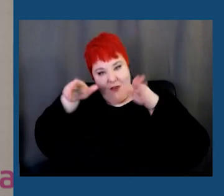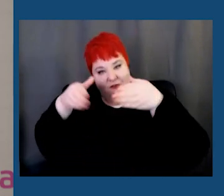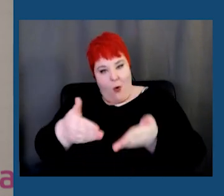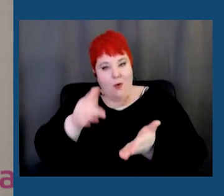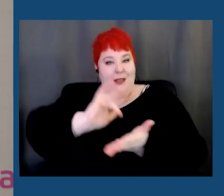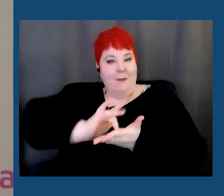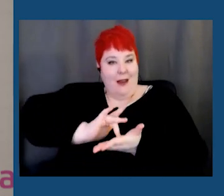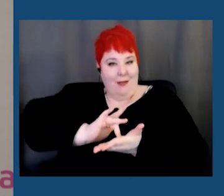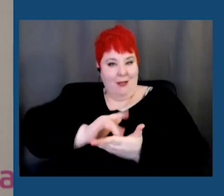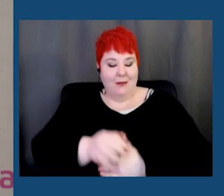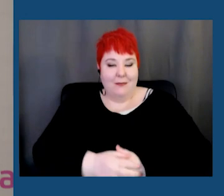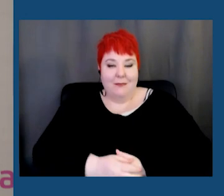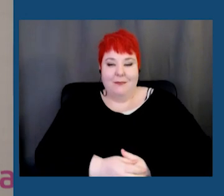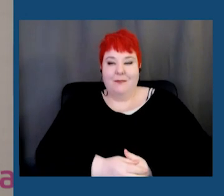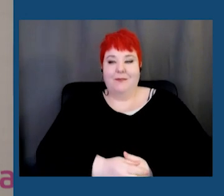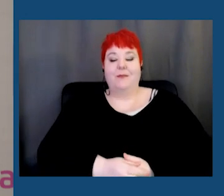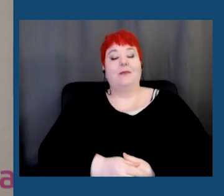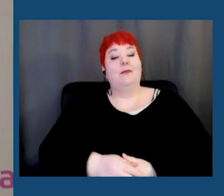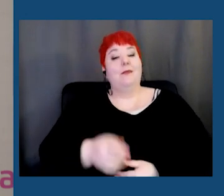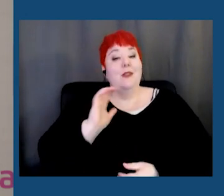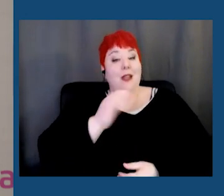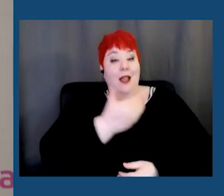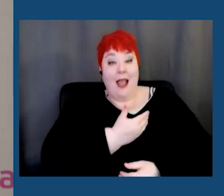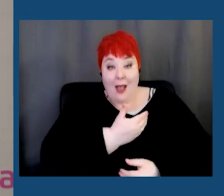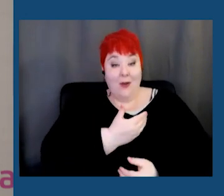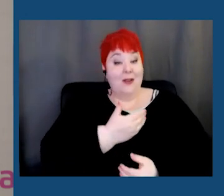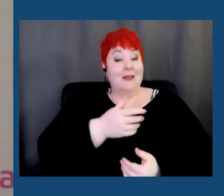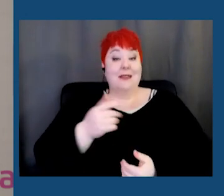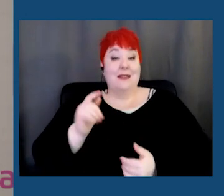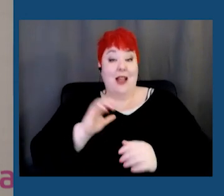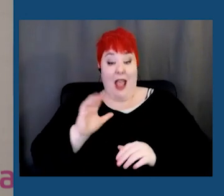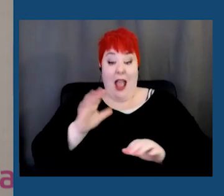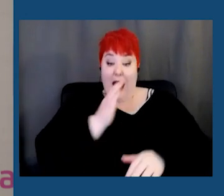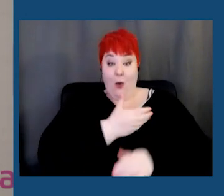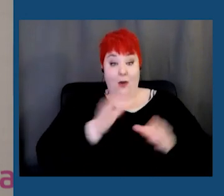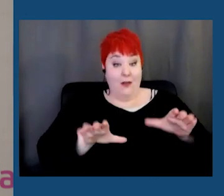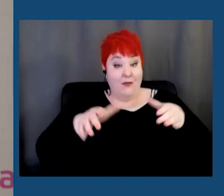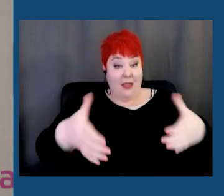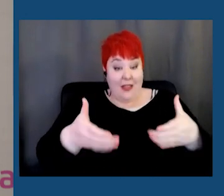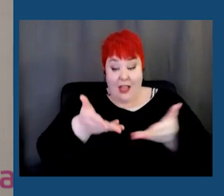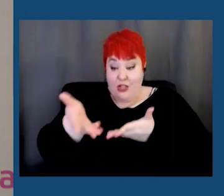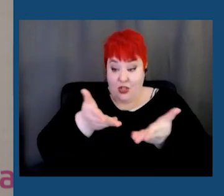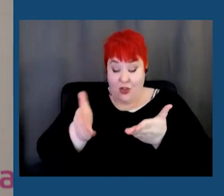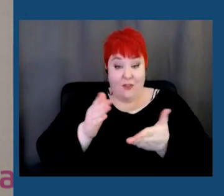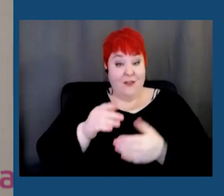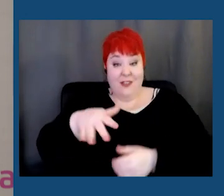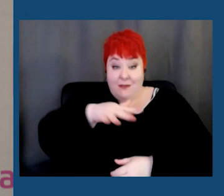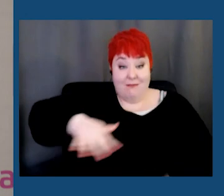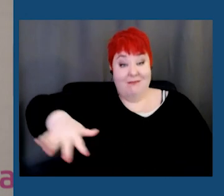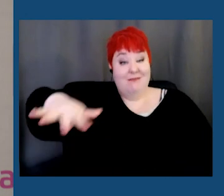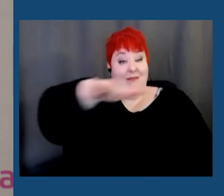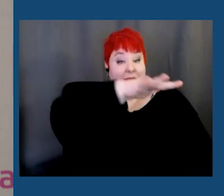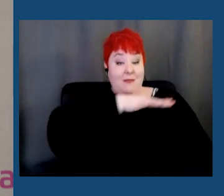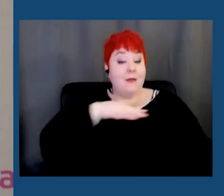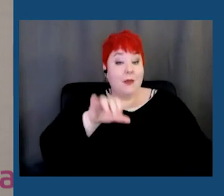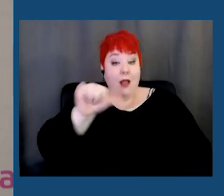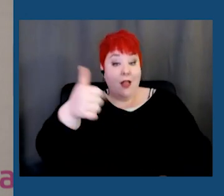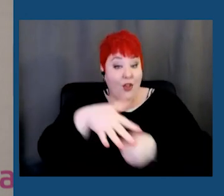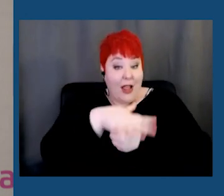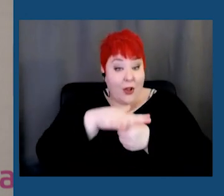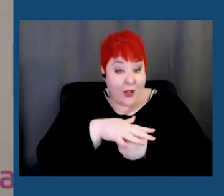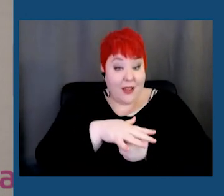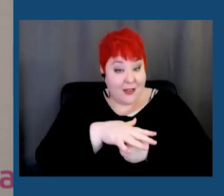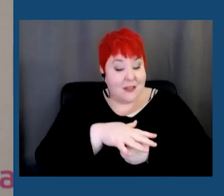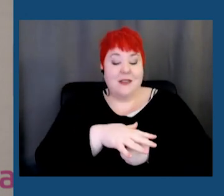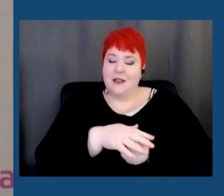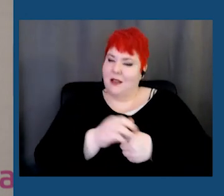York zip codes served by our affiliate increased by 100% in 2022. It's not uncommon for me to encounter